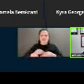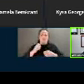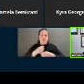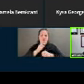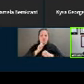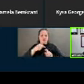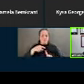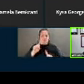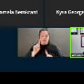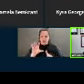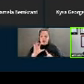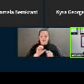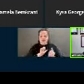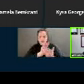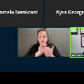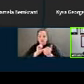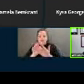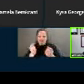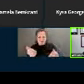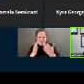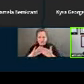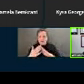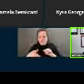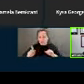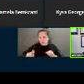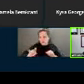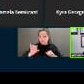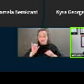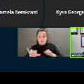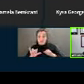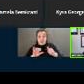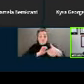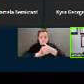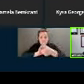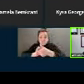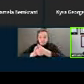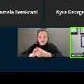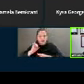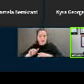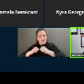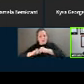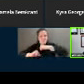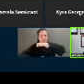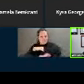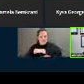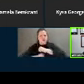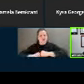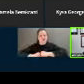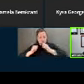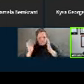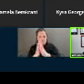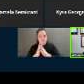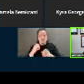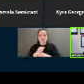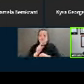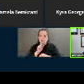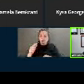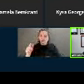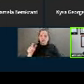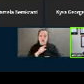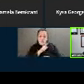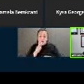needs. And that, in our minds, was the foundational component of the effort, making sure that we had buy-in from our partners who will use the